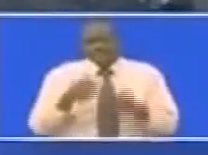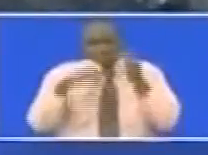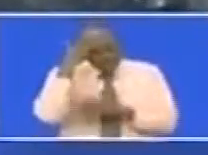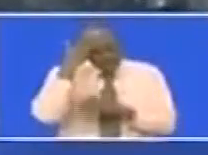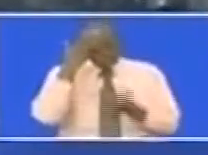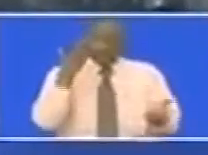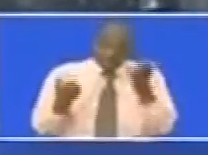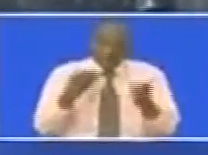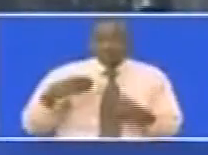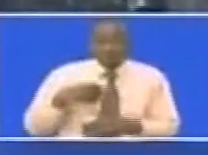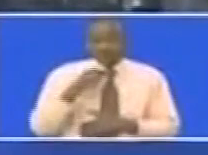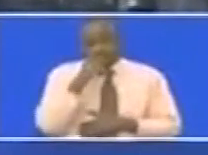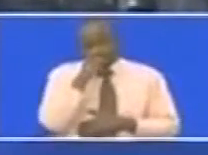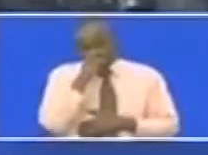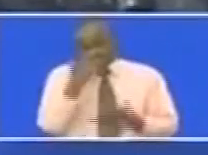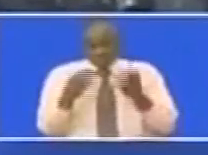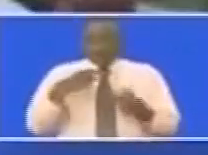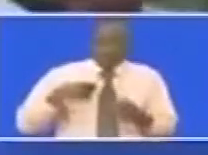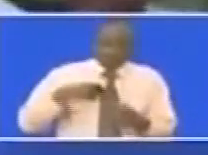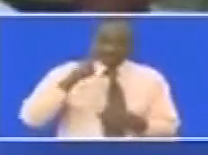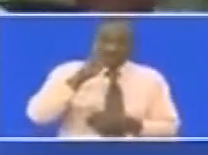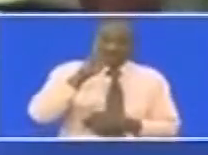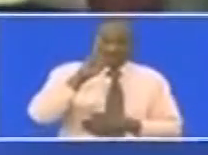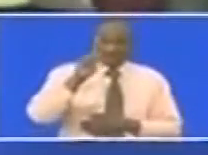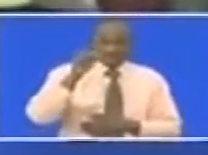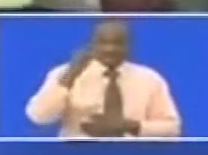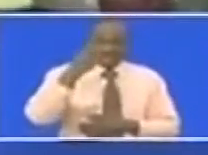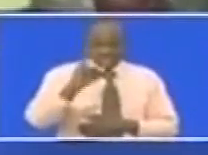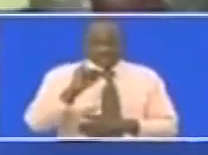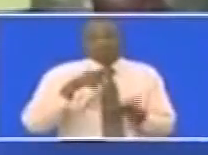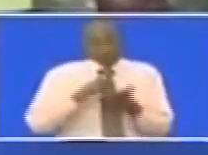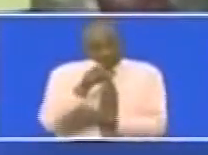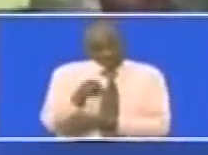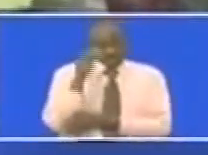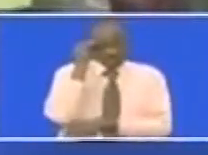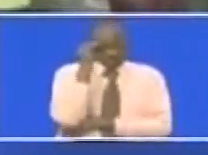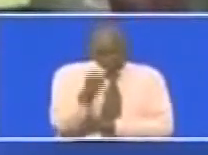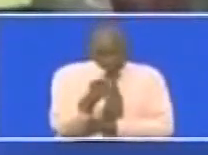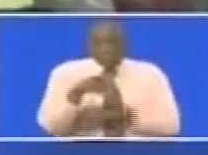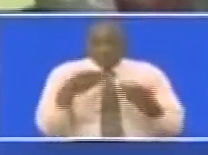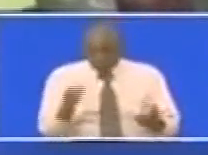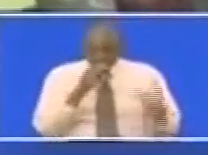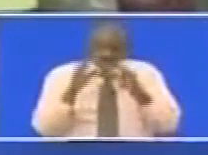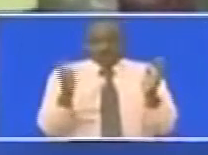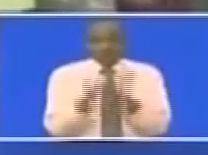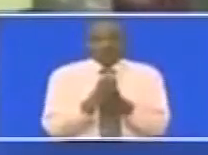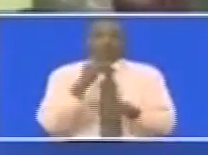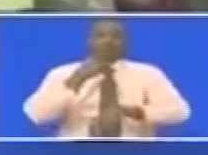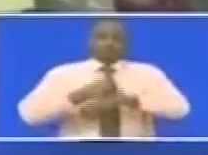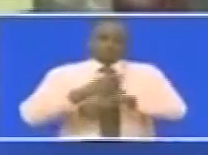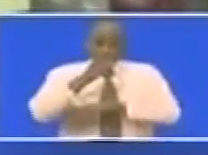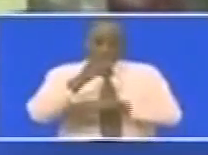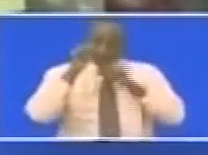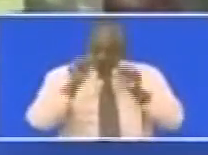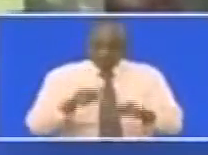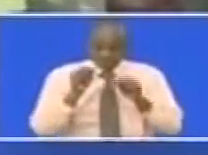to be considered for things like bursaries needs to have some form of communication from the institution that their